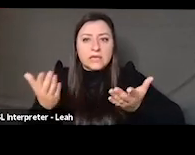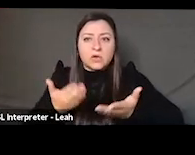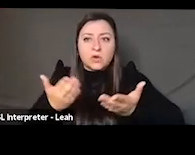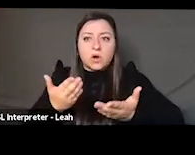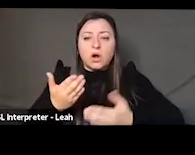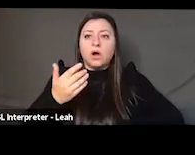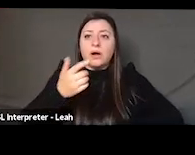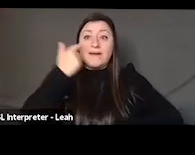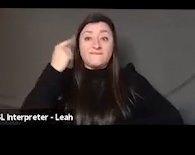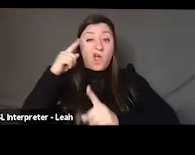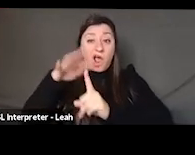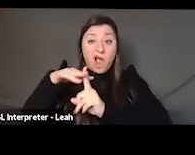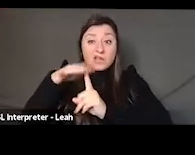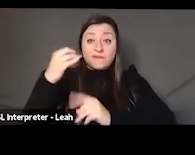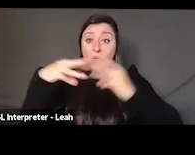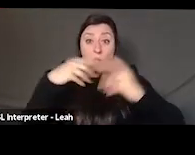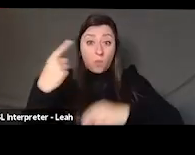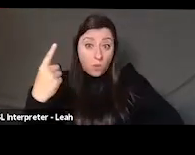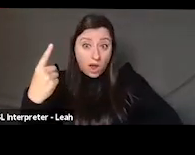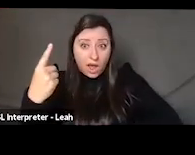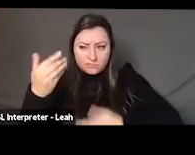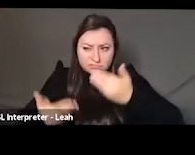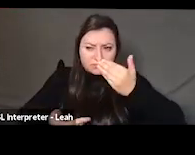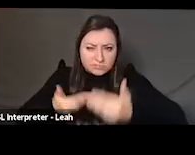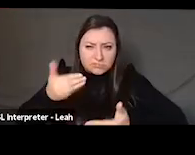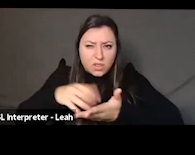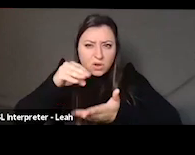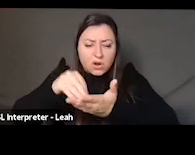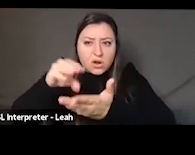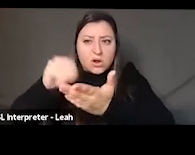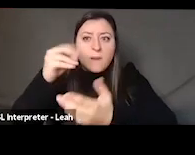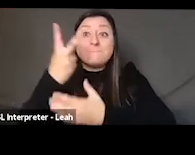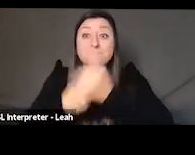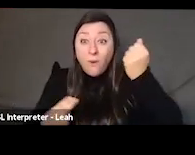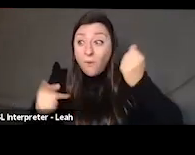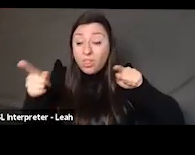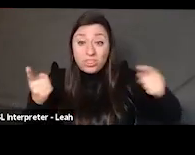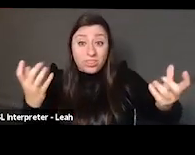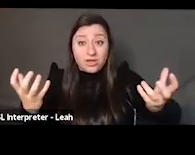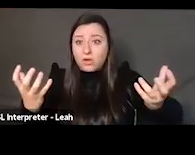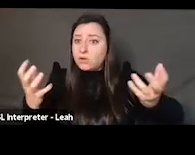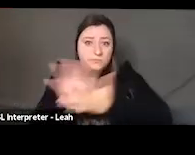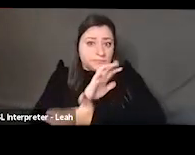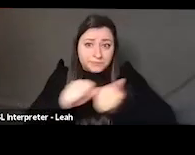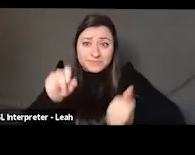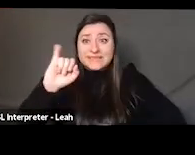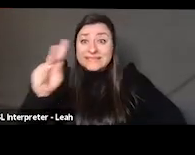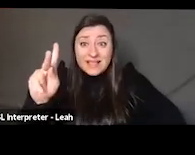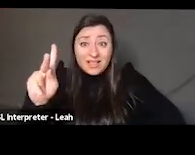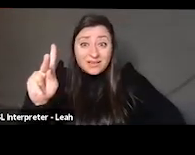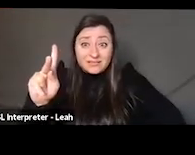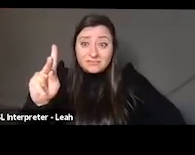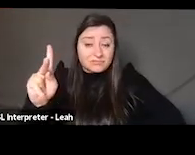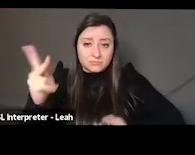the context of World War I unfolded, both were destroyed. The silk economy stopped. No one